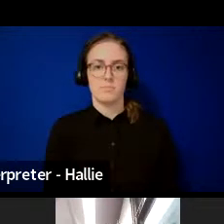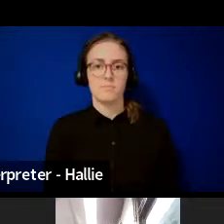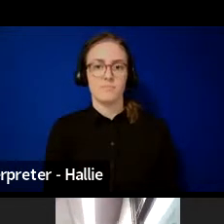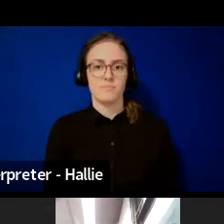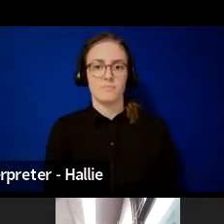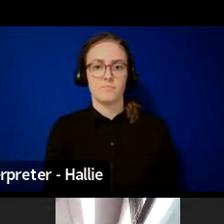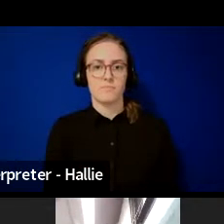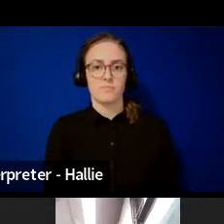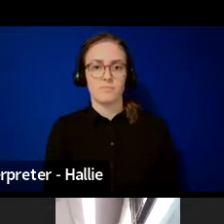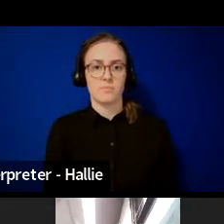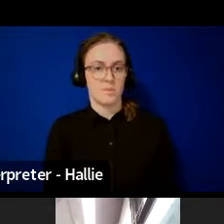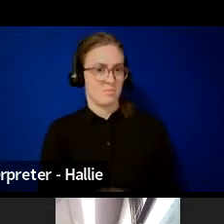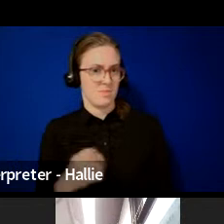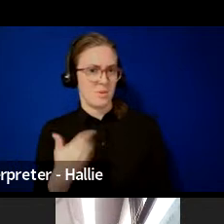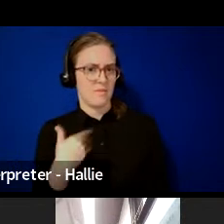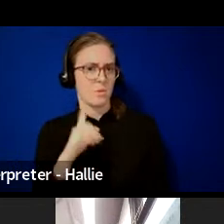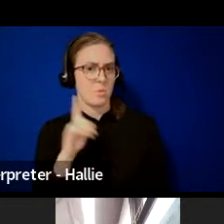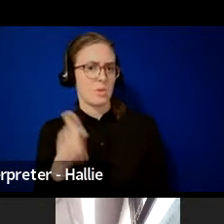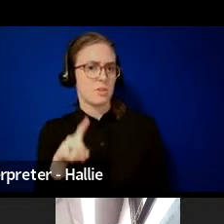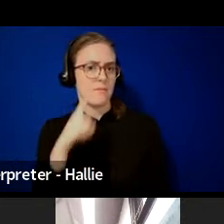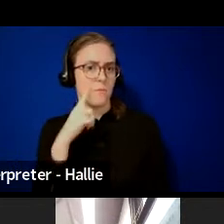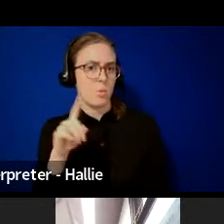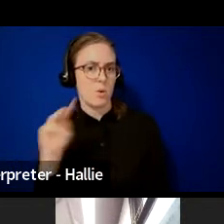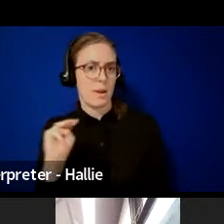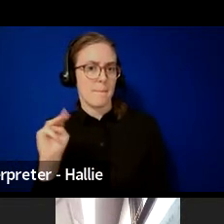Was there an actual question for MPD?